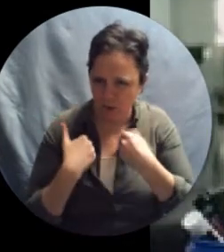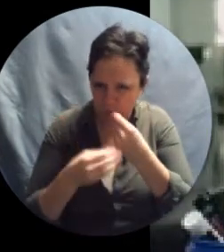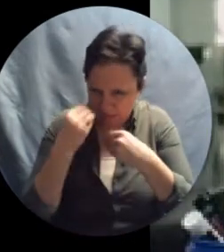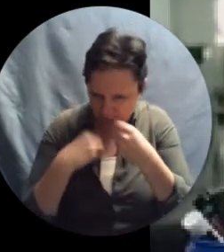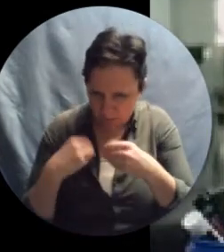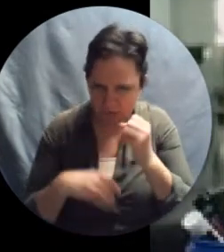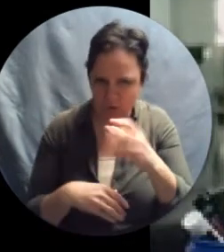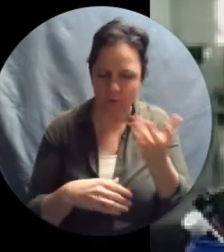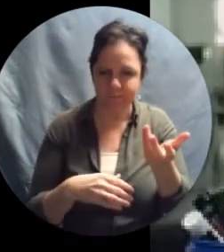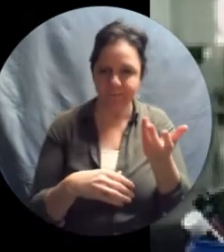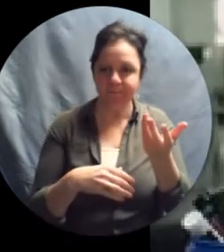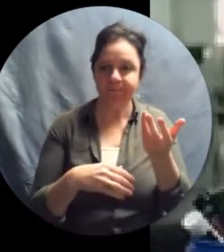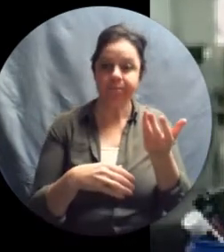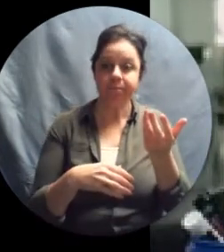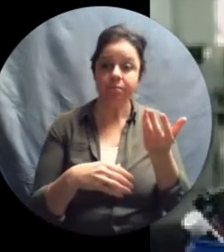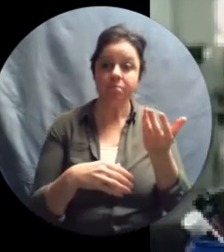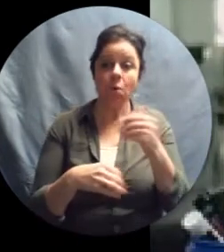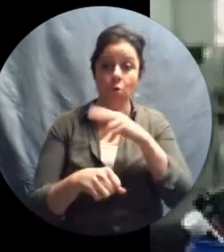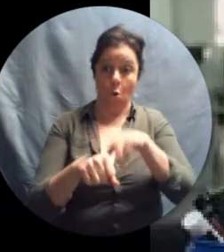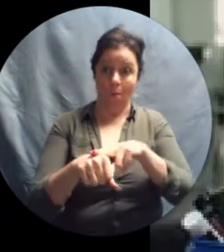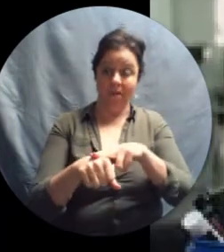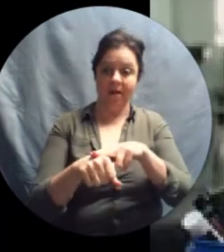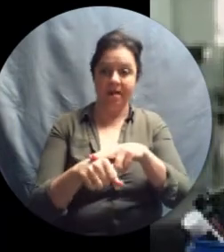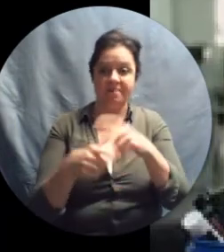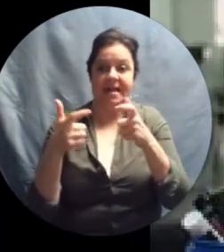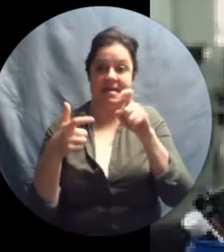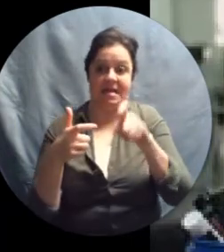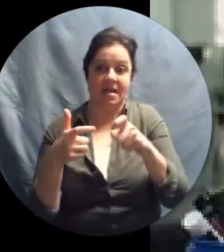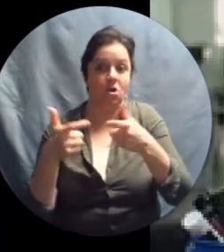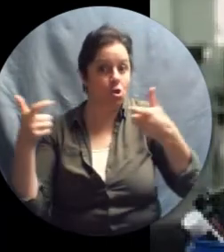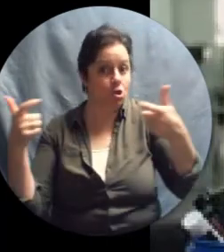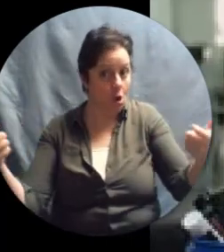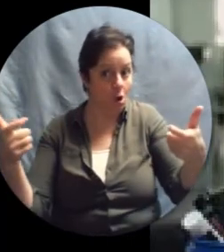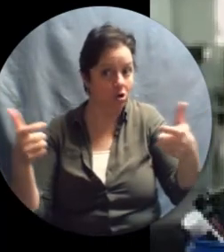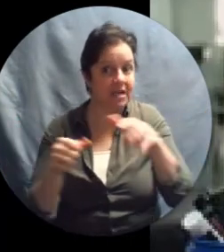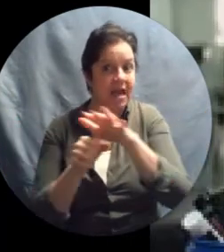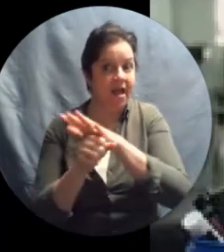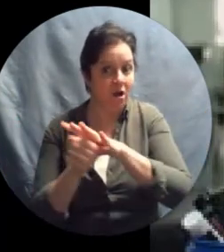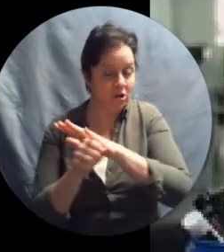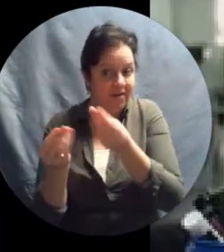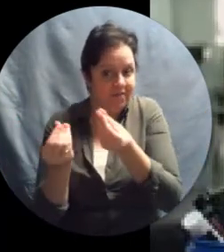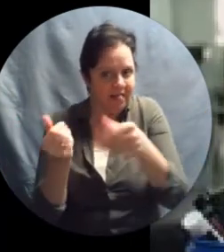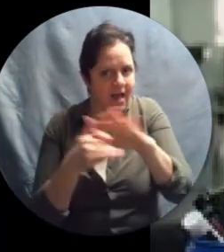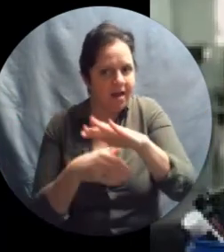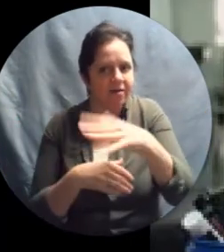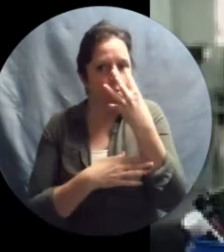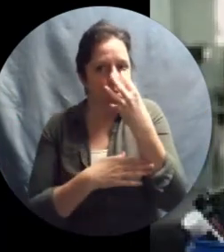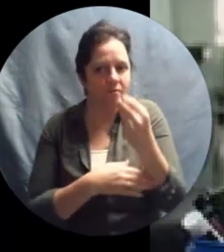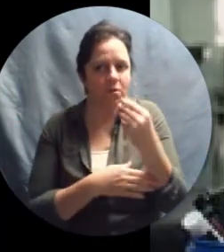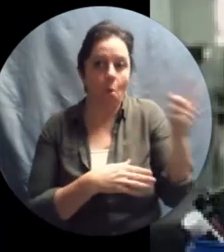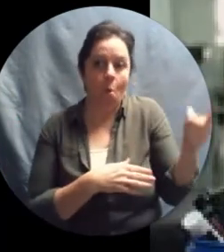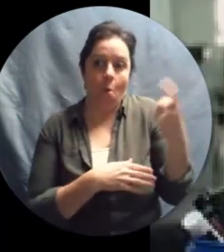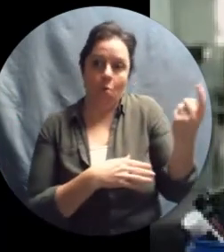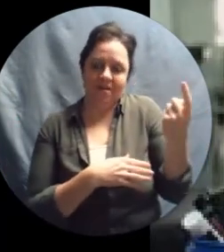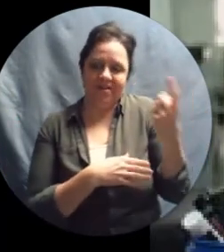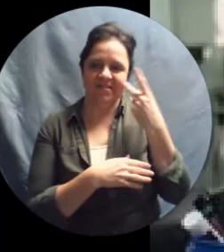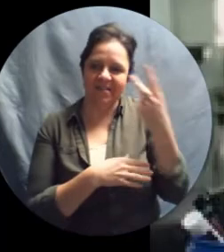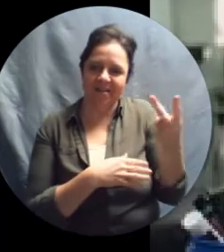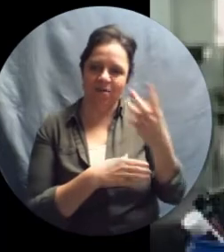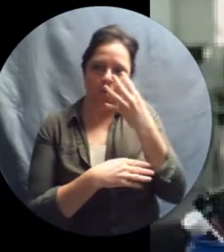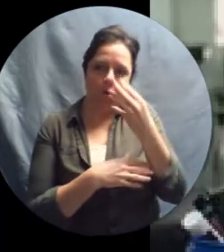then we found, that they needed even larger stretches of land. So that's why we only see wolves, out to the west in Montana and Idaho, and